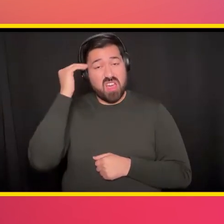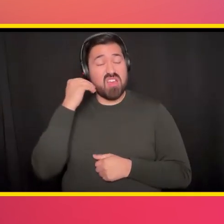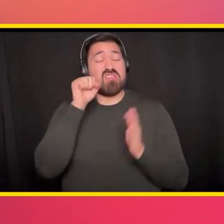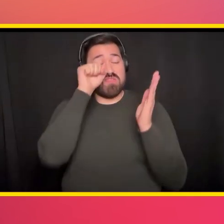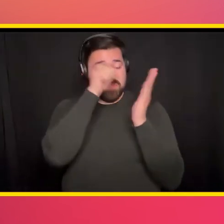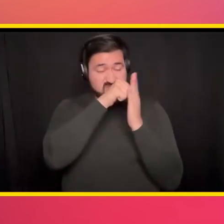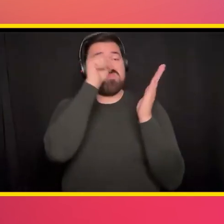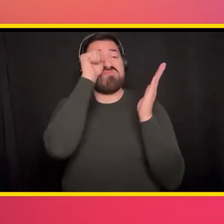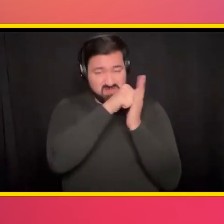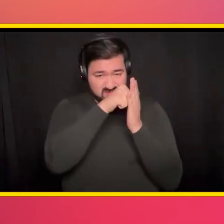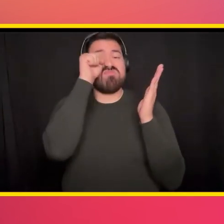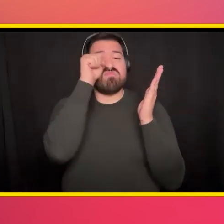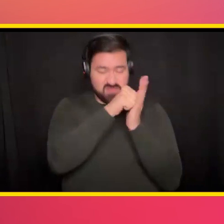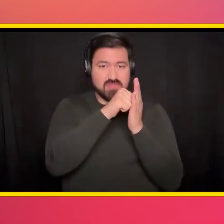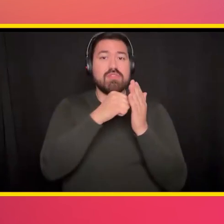a brick wall.